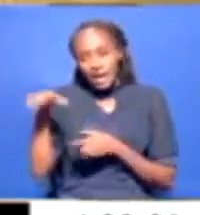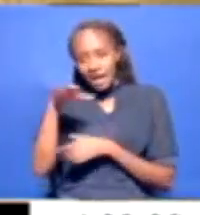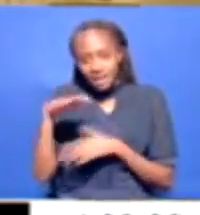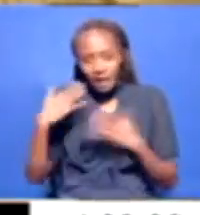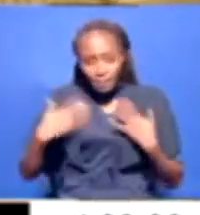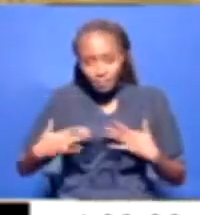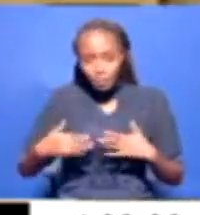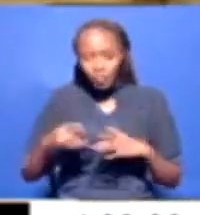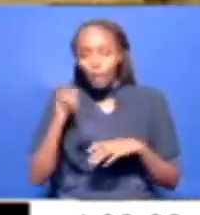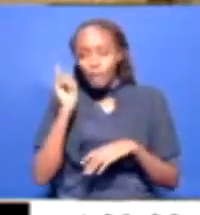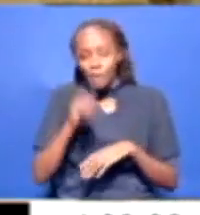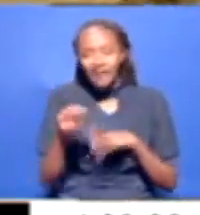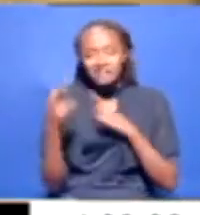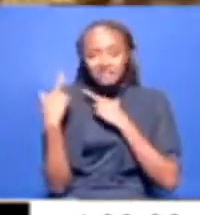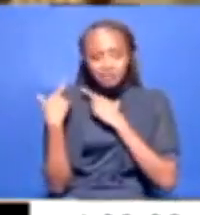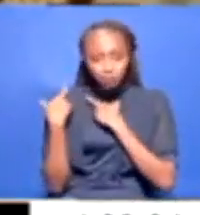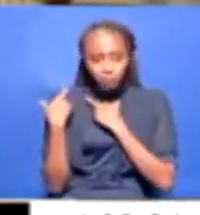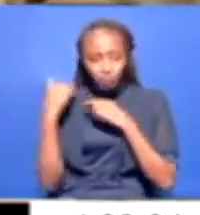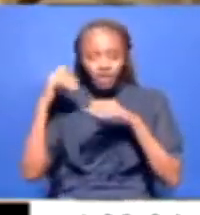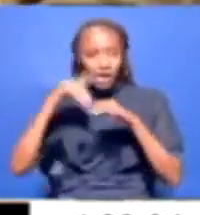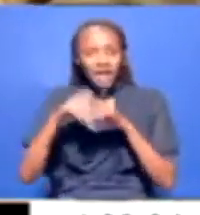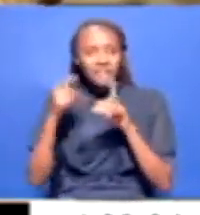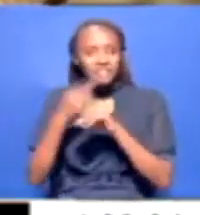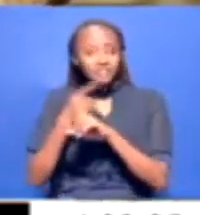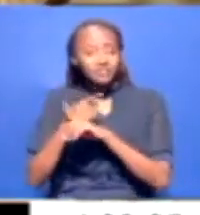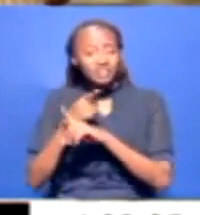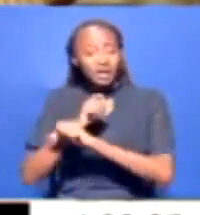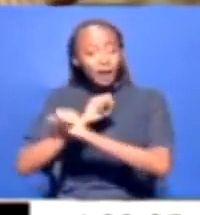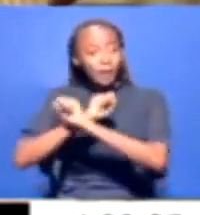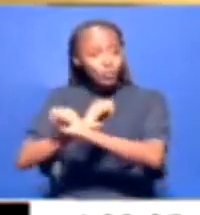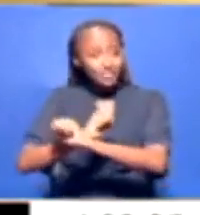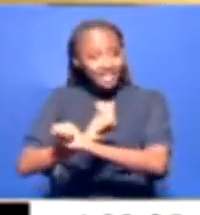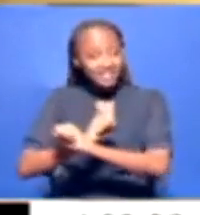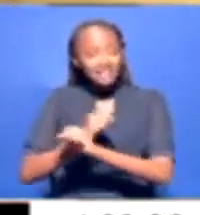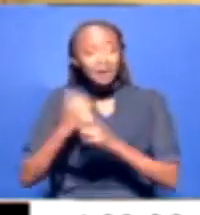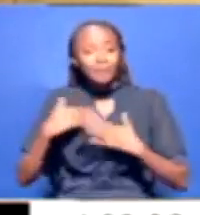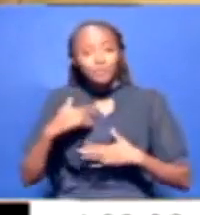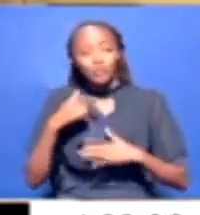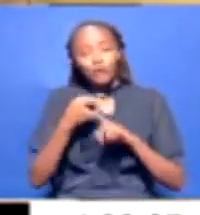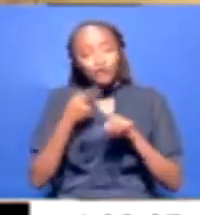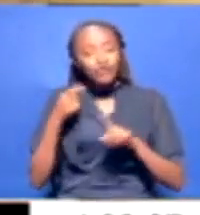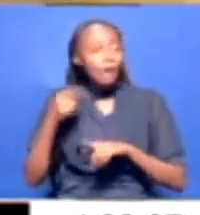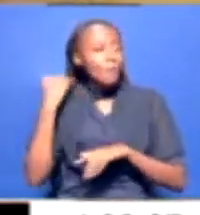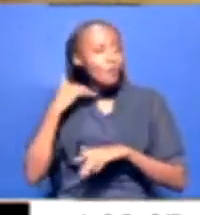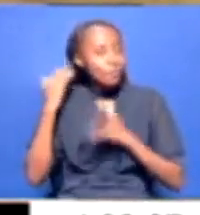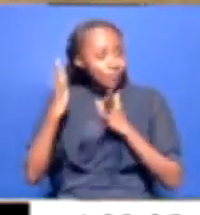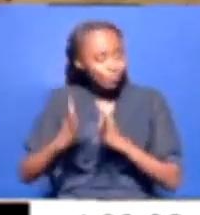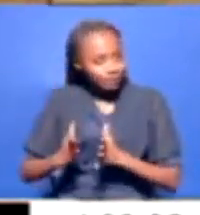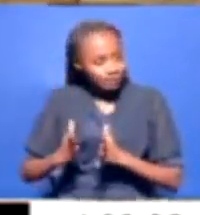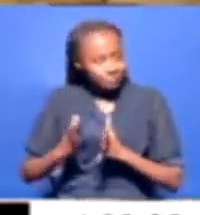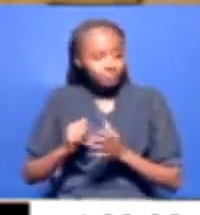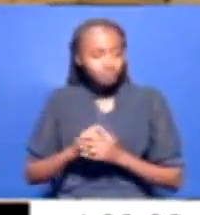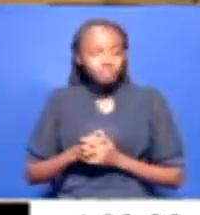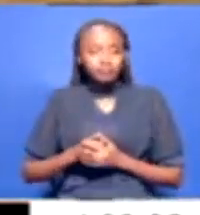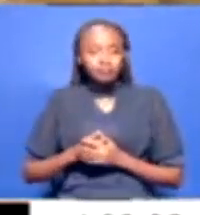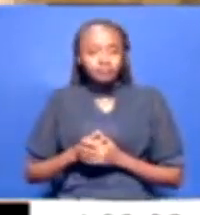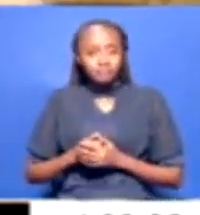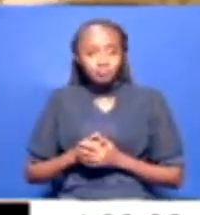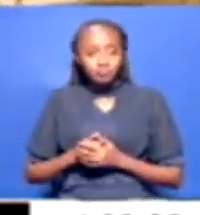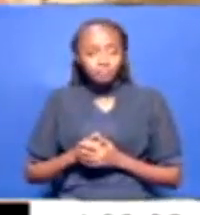in respective roles and protect residents and their property from criminals. Elvis Otieno for Lunchtime News.